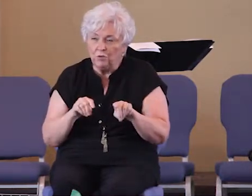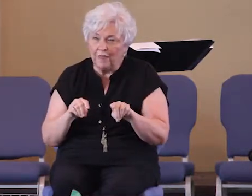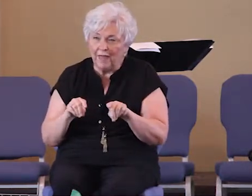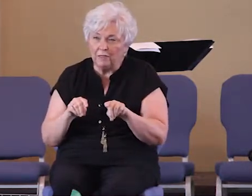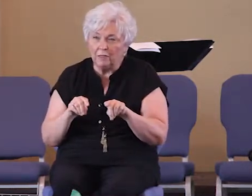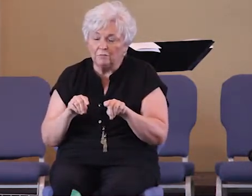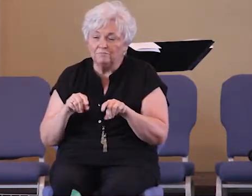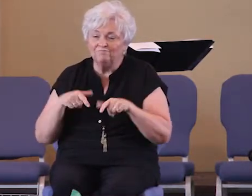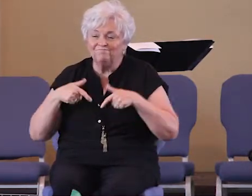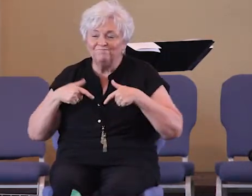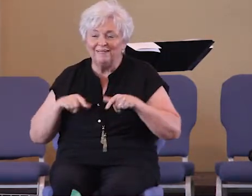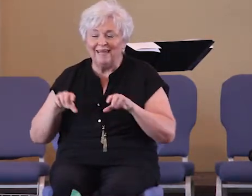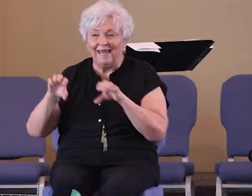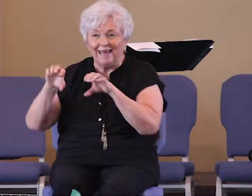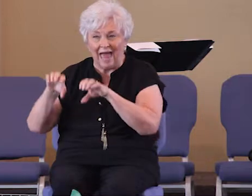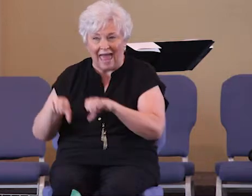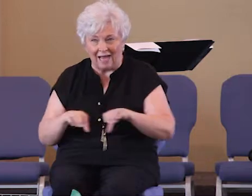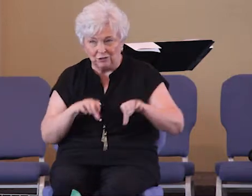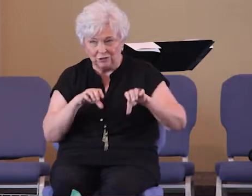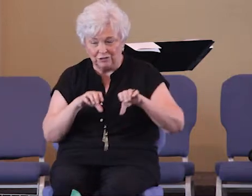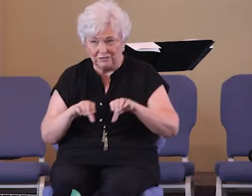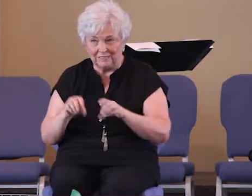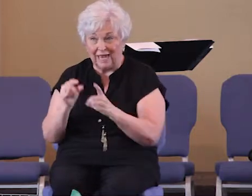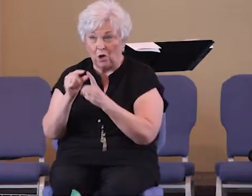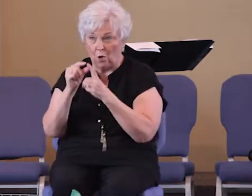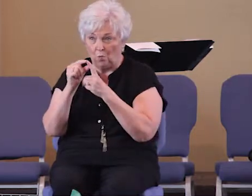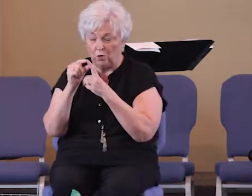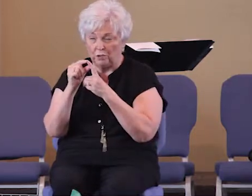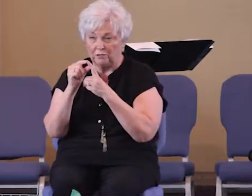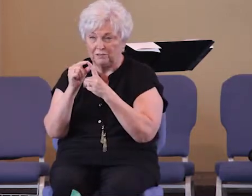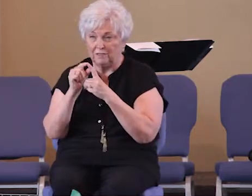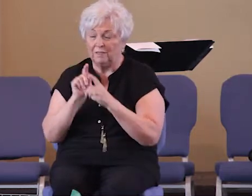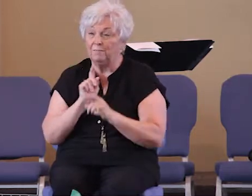words be truthful.